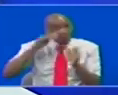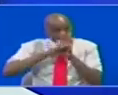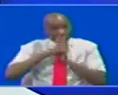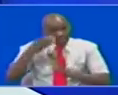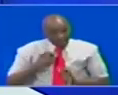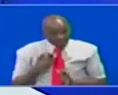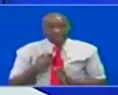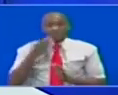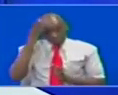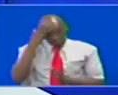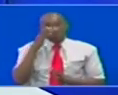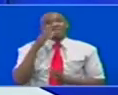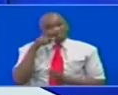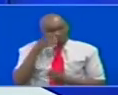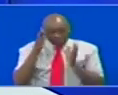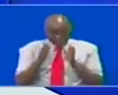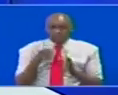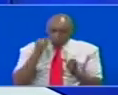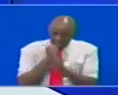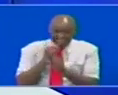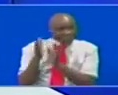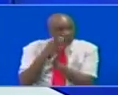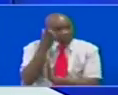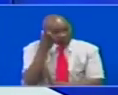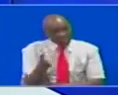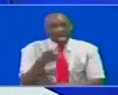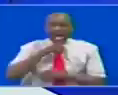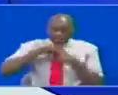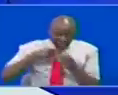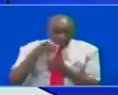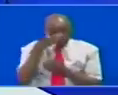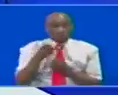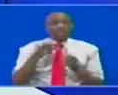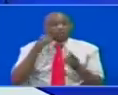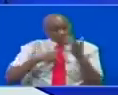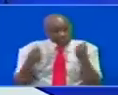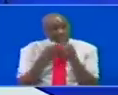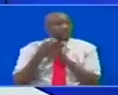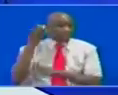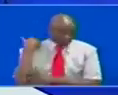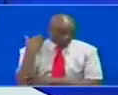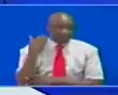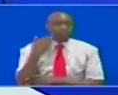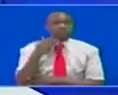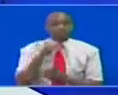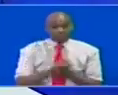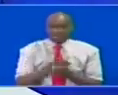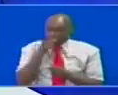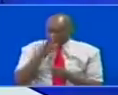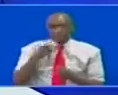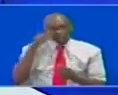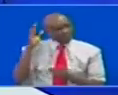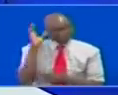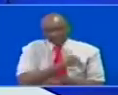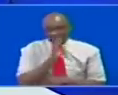you here that Duncan Hayemba is working on a story based on those events that we have highlighted today on Lest We Forget. It's something you don't